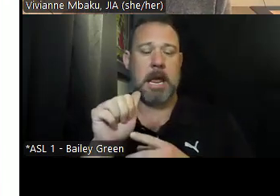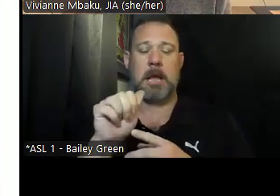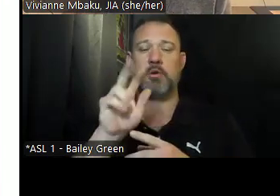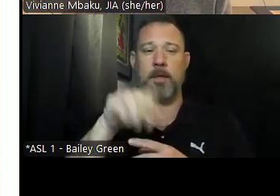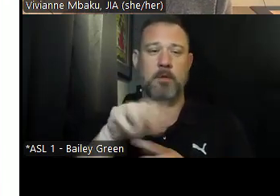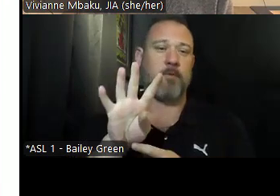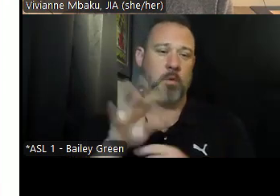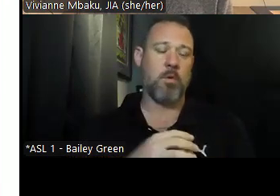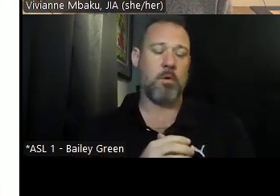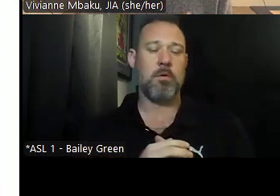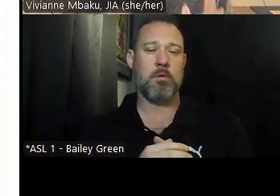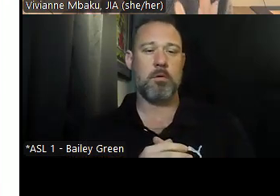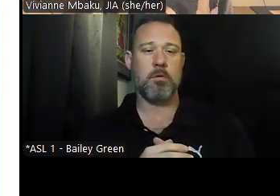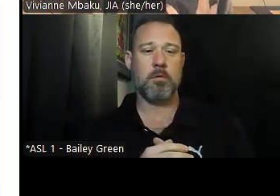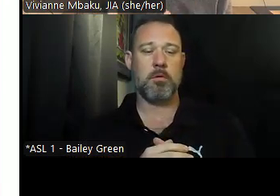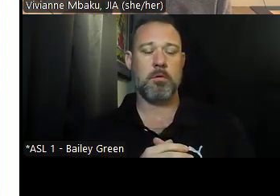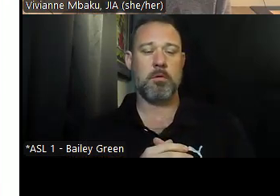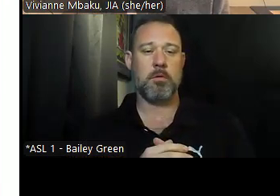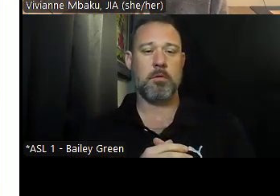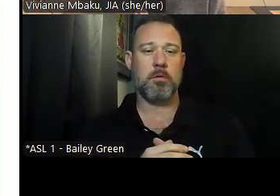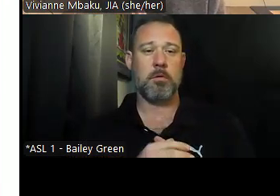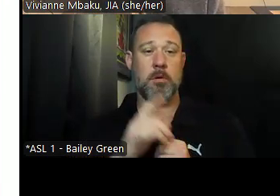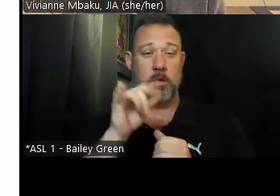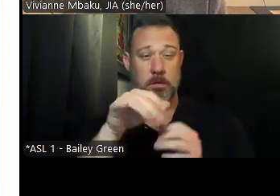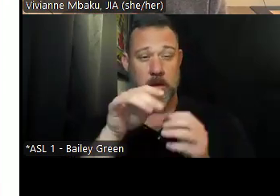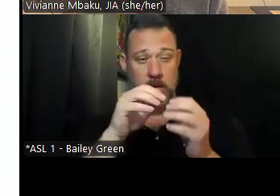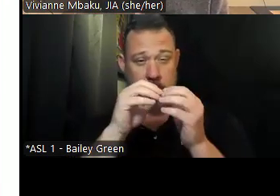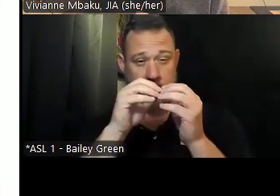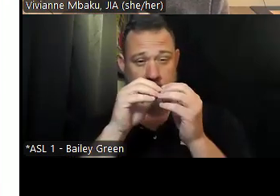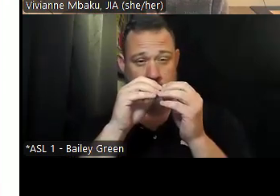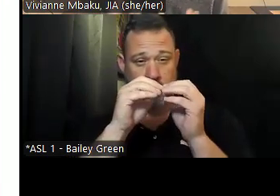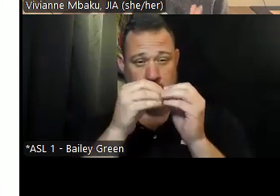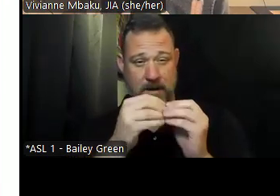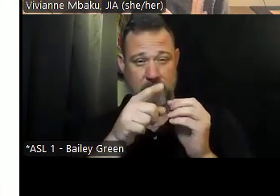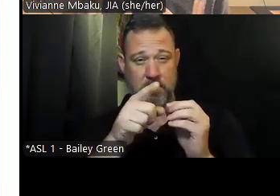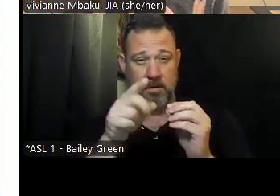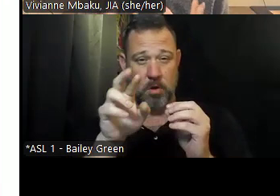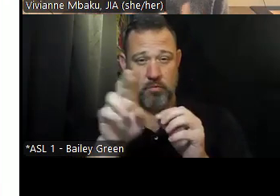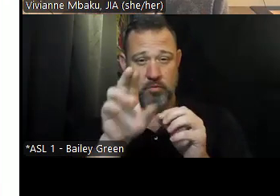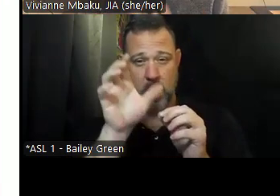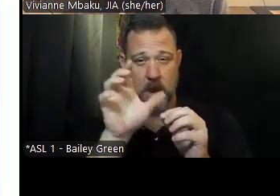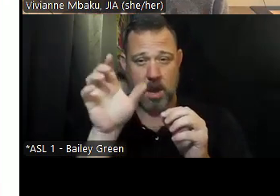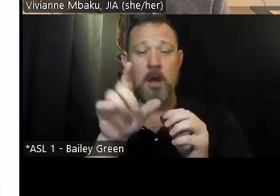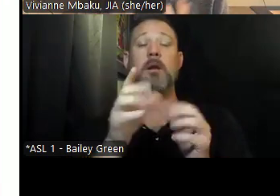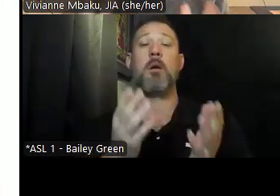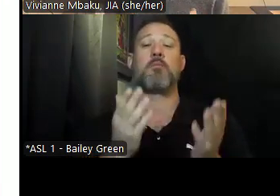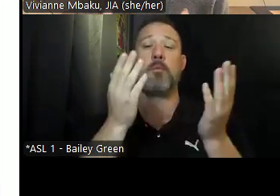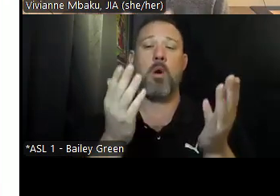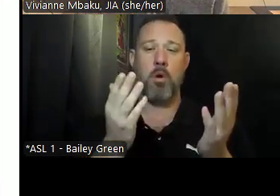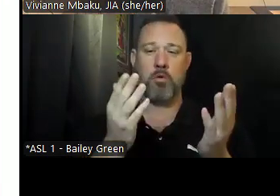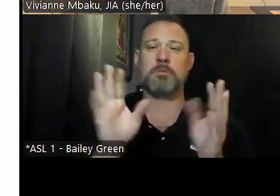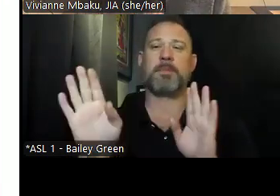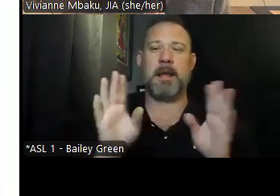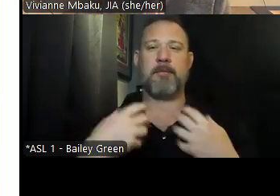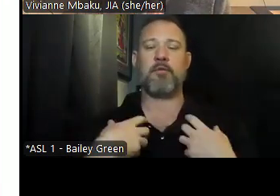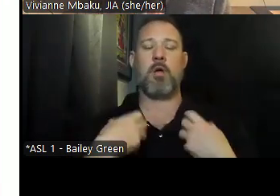2004. Now, this graphic that you see on the right, the state has proposed a bunch of different behavioral